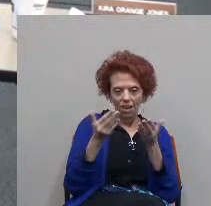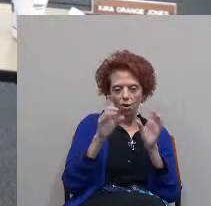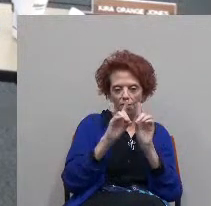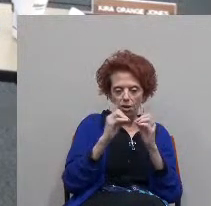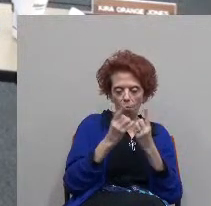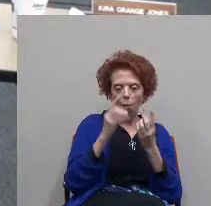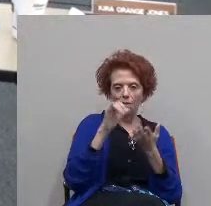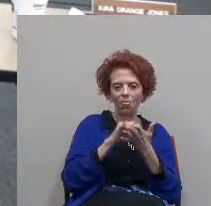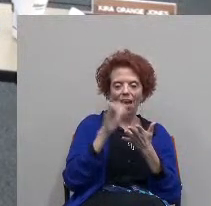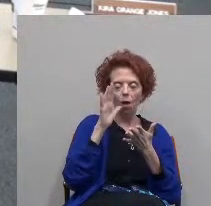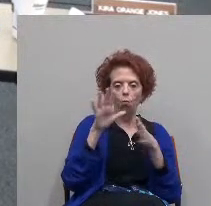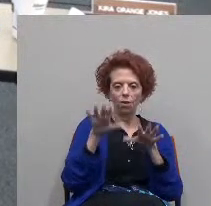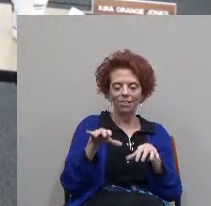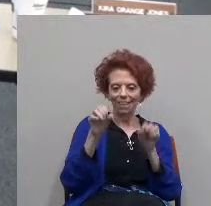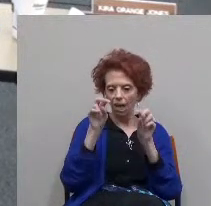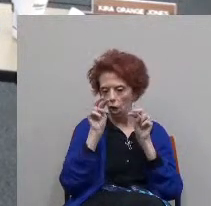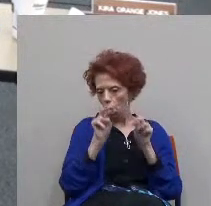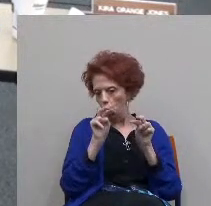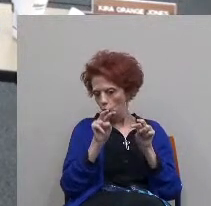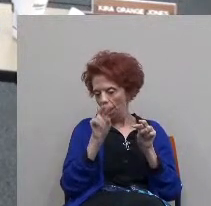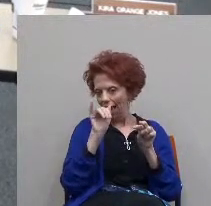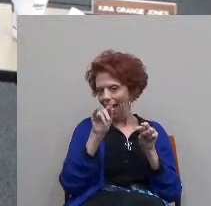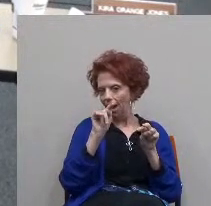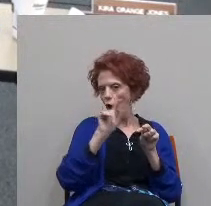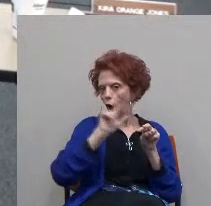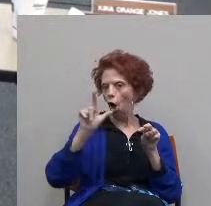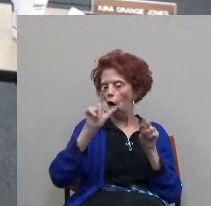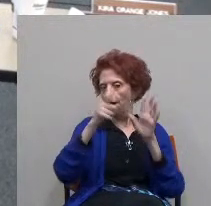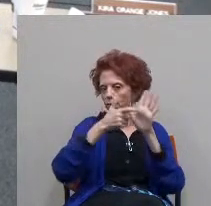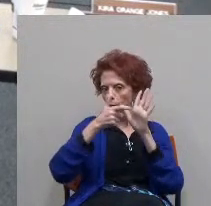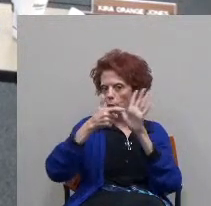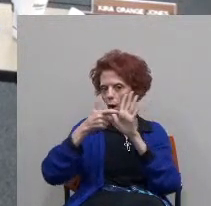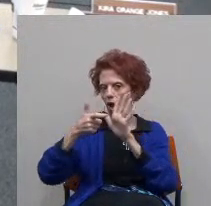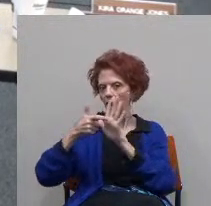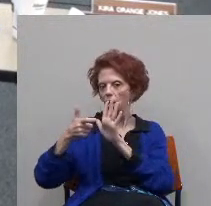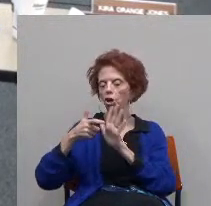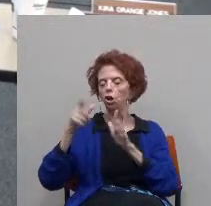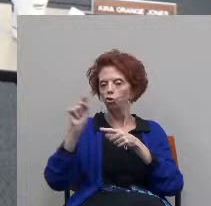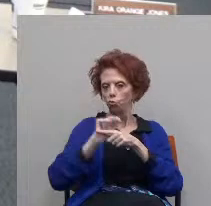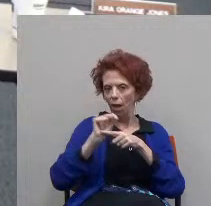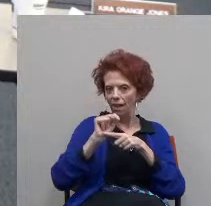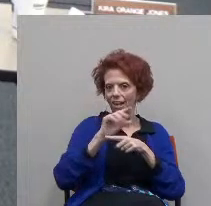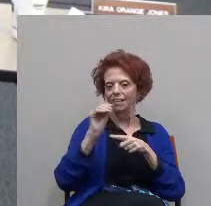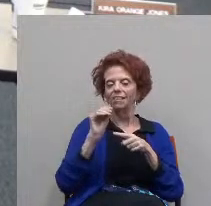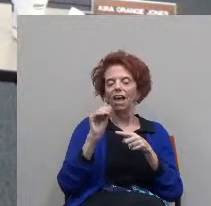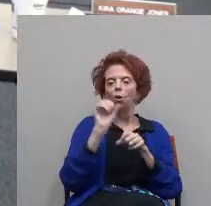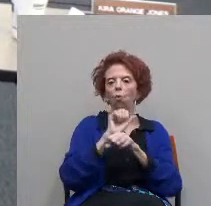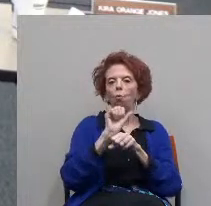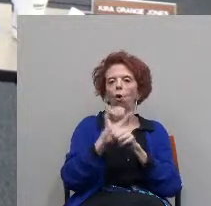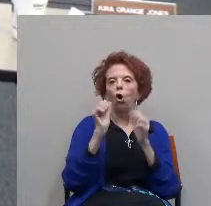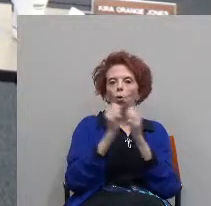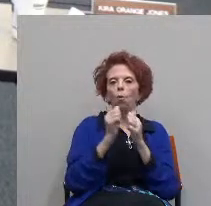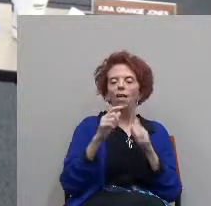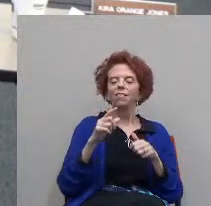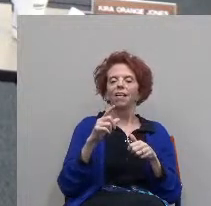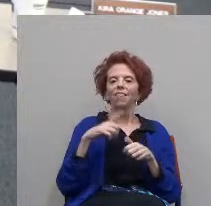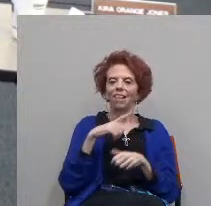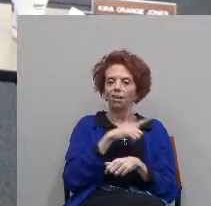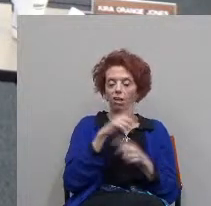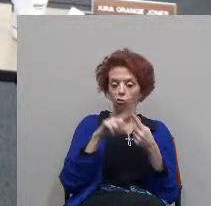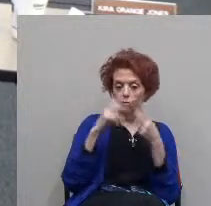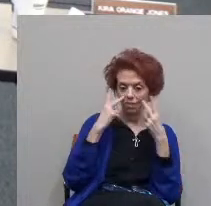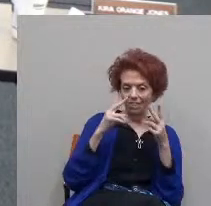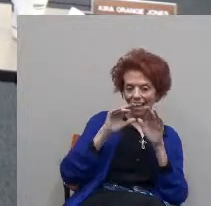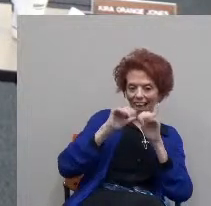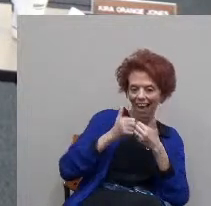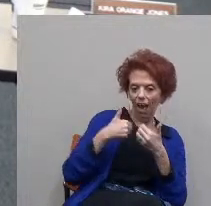department that's going to take a look at all of these required trainings and work with our legislature to see how we